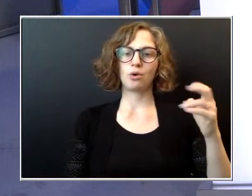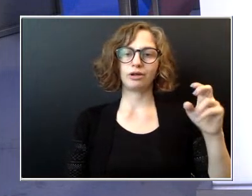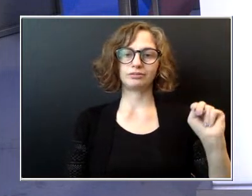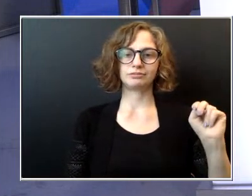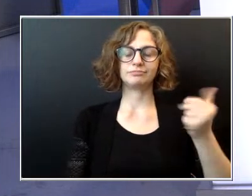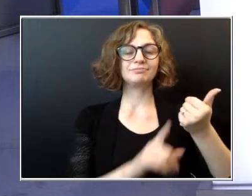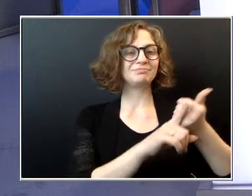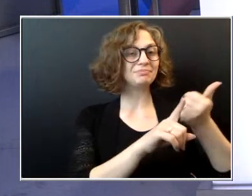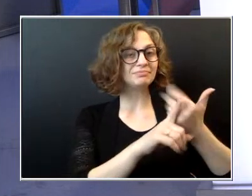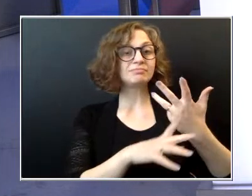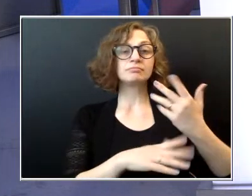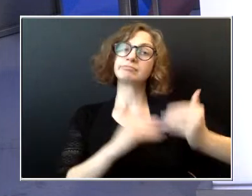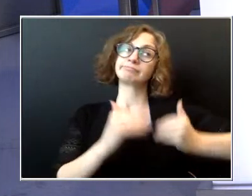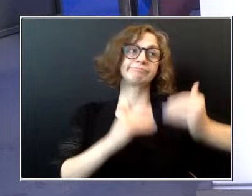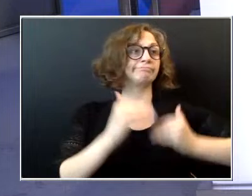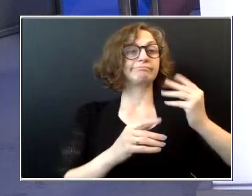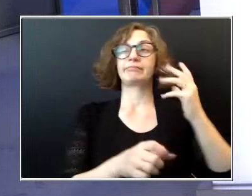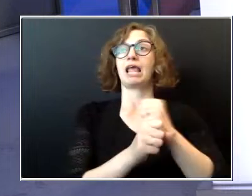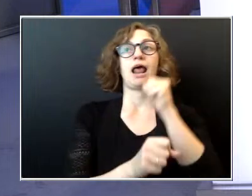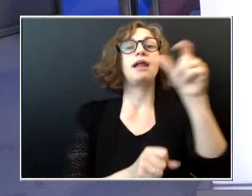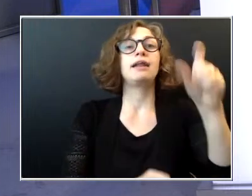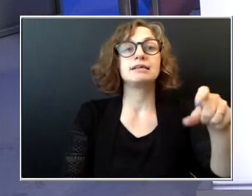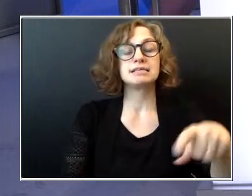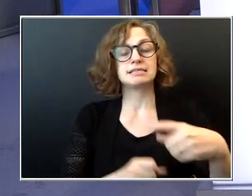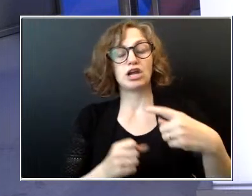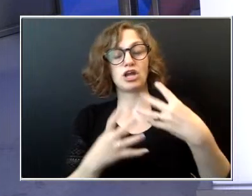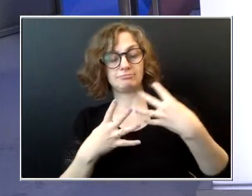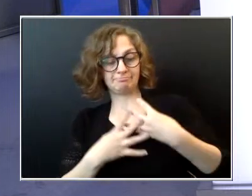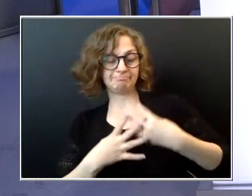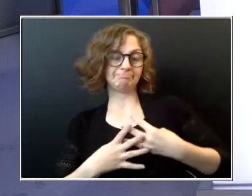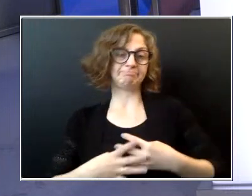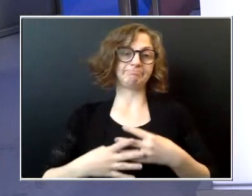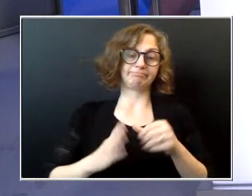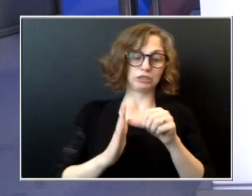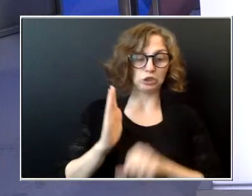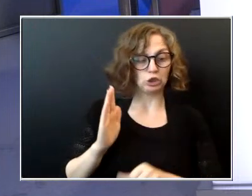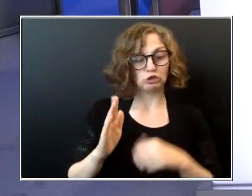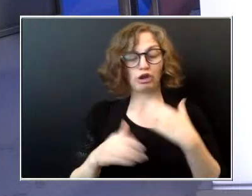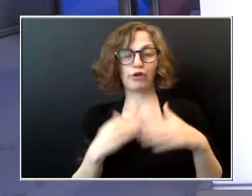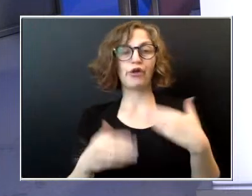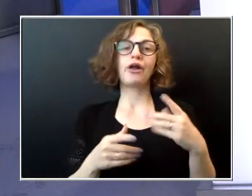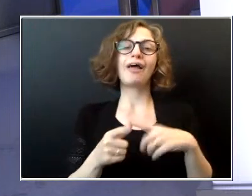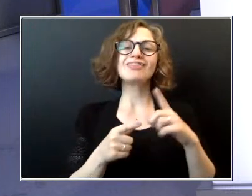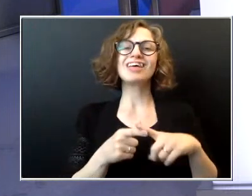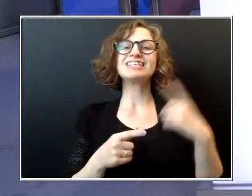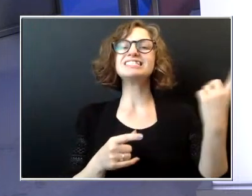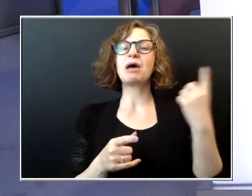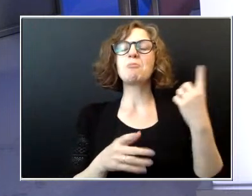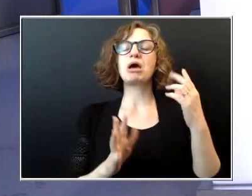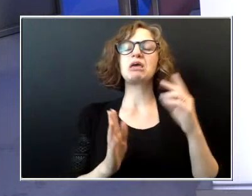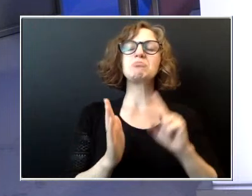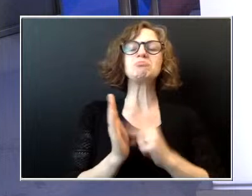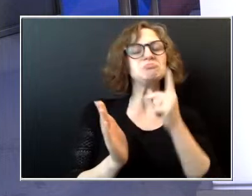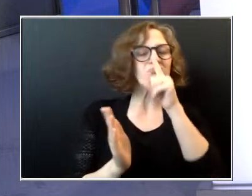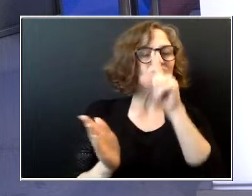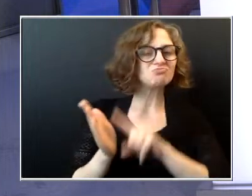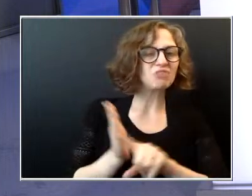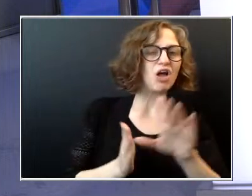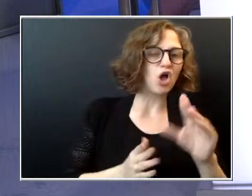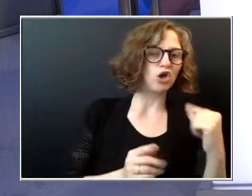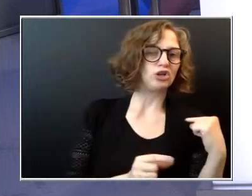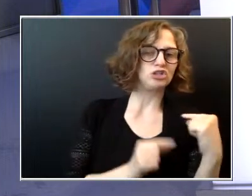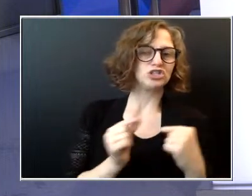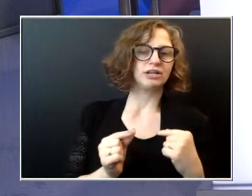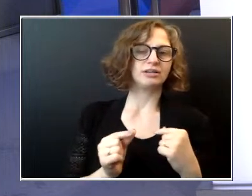until someone decided her genes needed a closer look. Shobana, before we get to Vicki's case in particular, tell us, what do